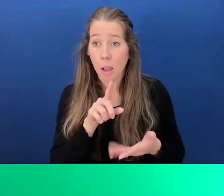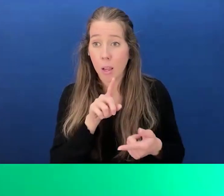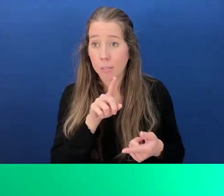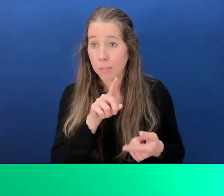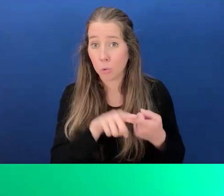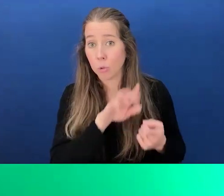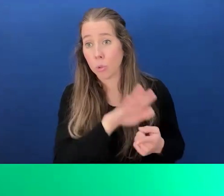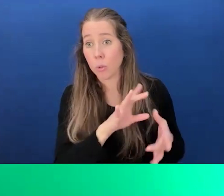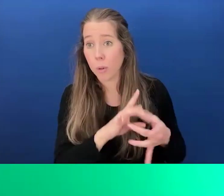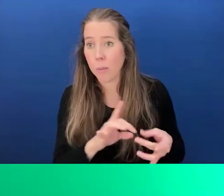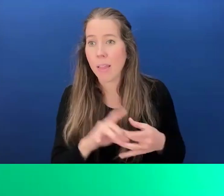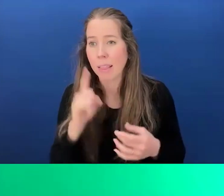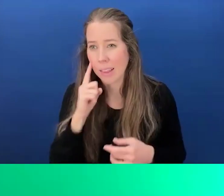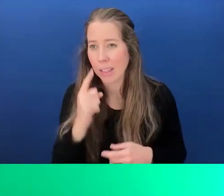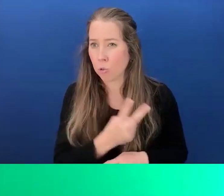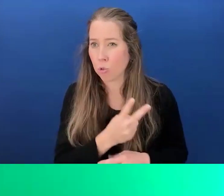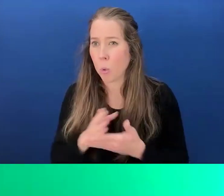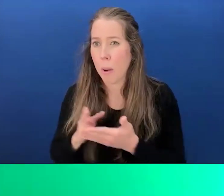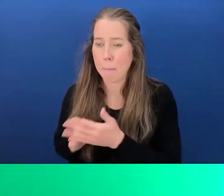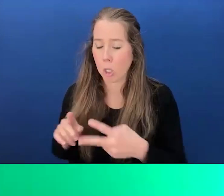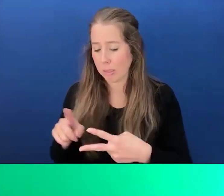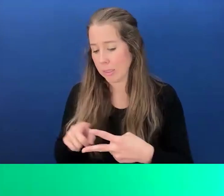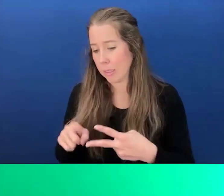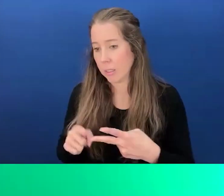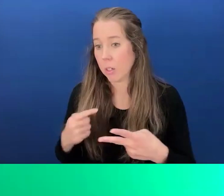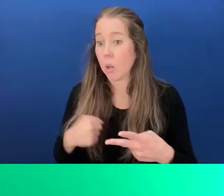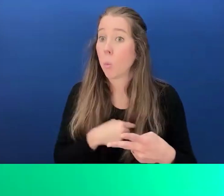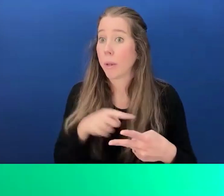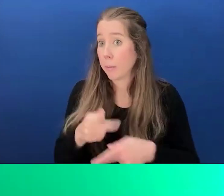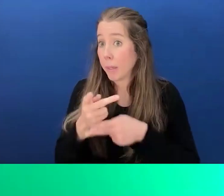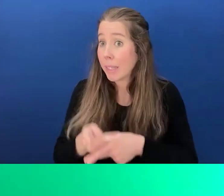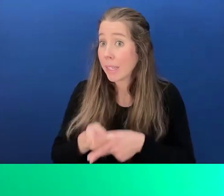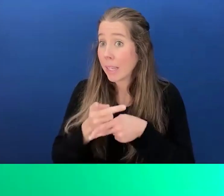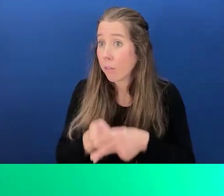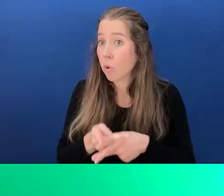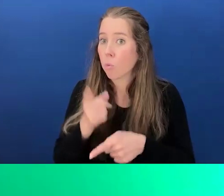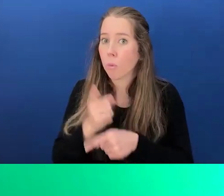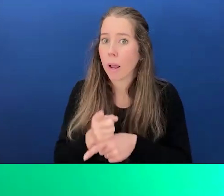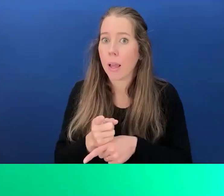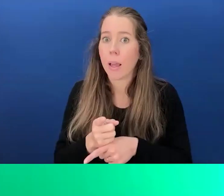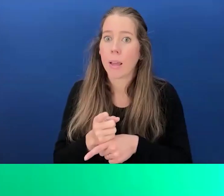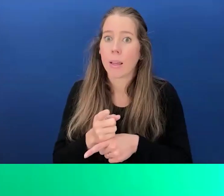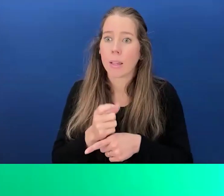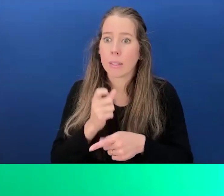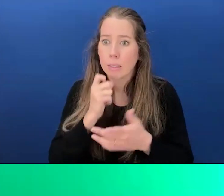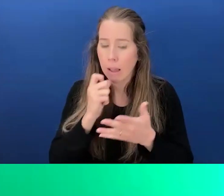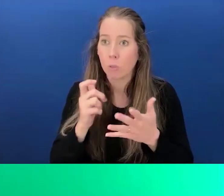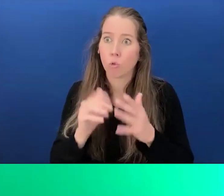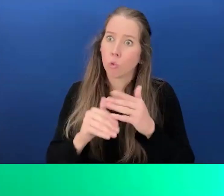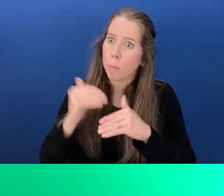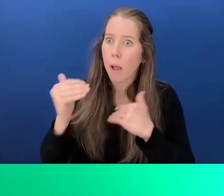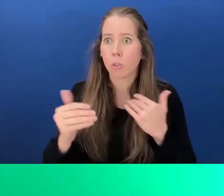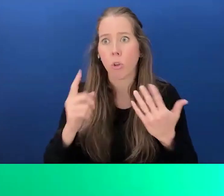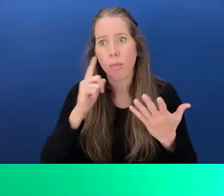I think there's like two parts I want to say about that. It's like, we also have to be careful, like to not over anthropomorphize and think that like